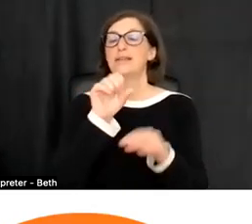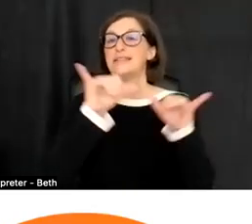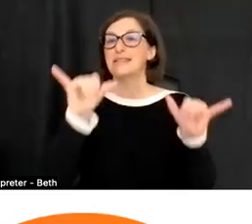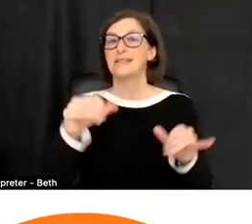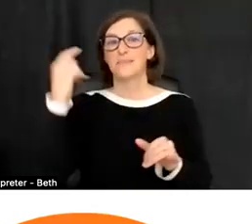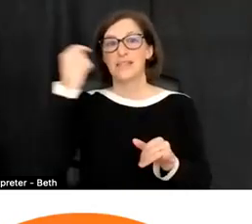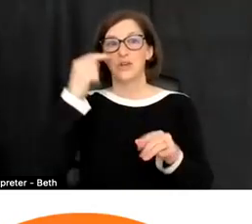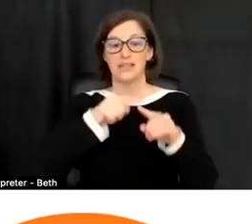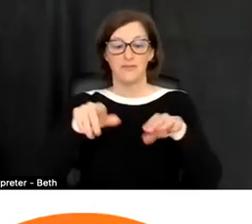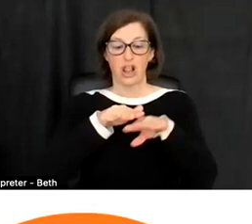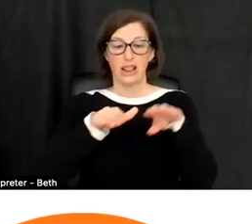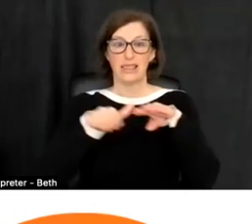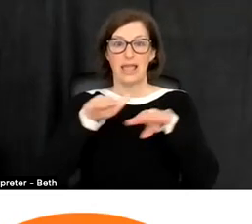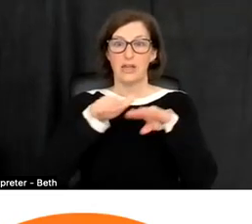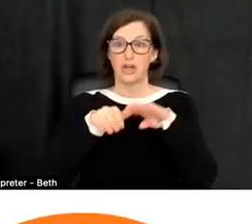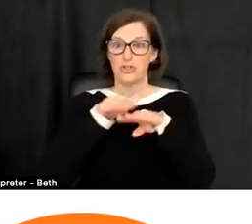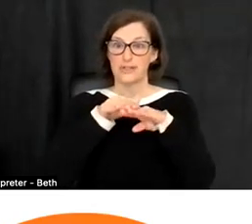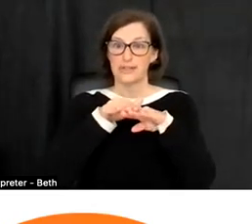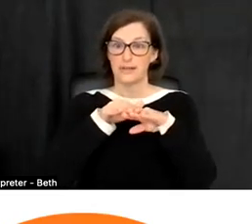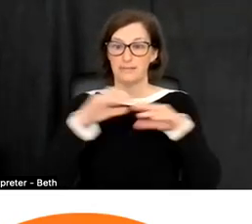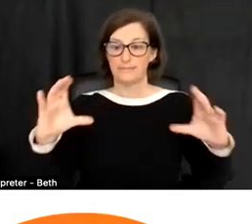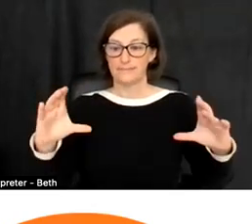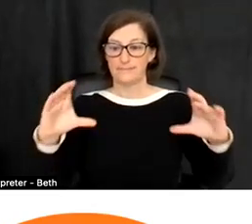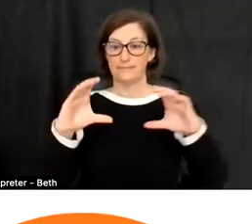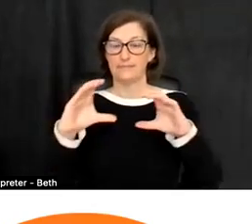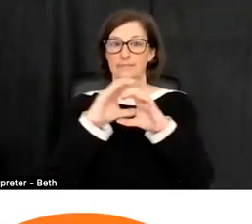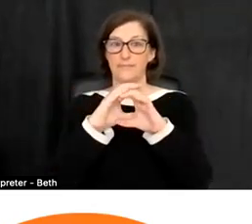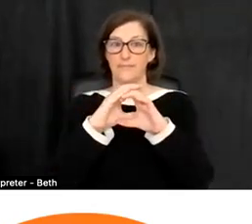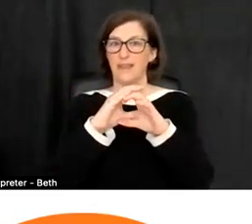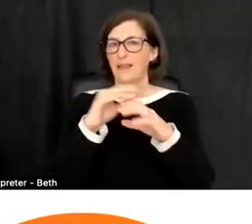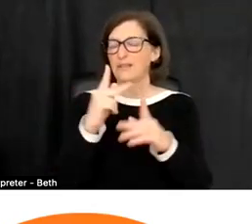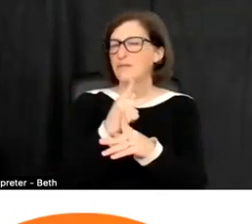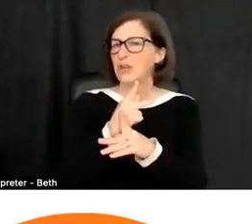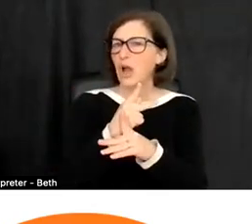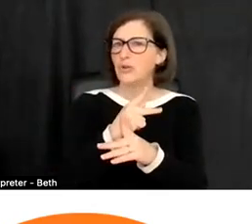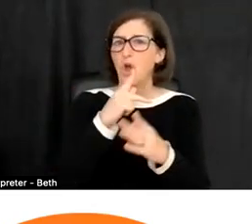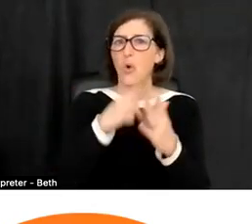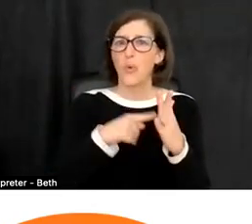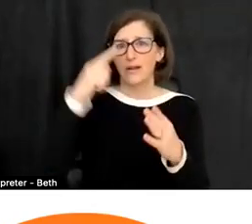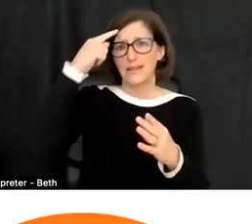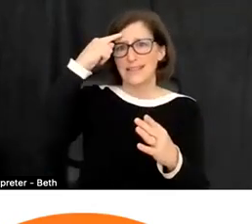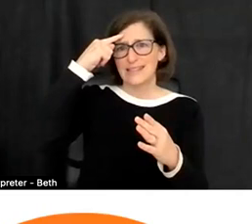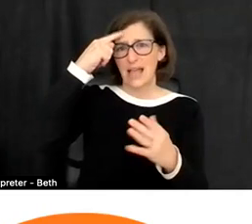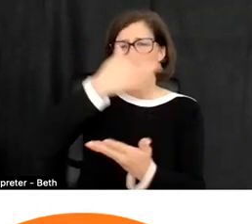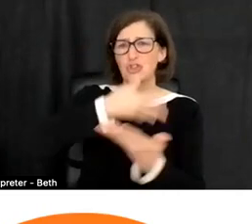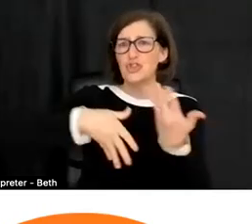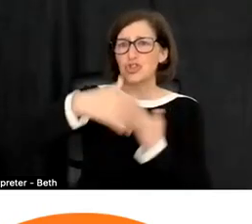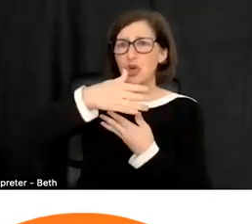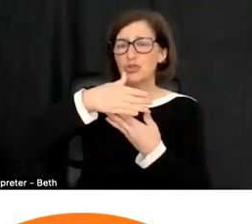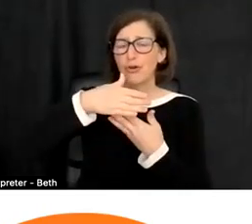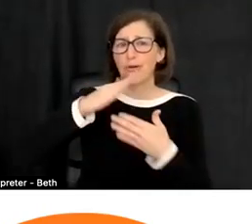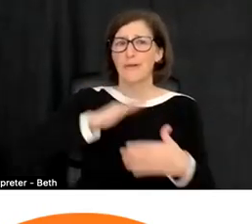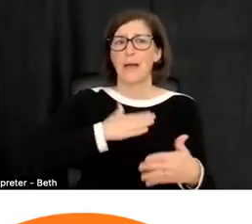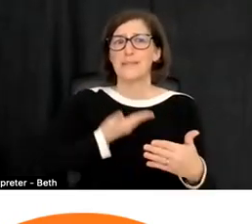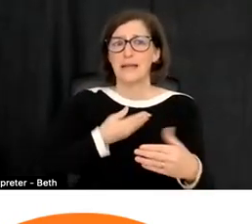the microsystem, the mesosystem, and the exosystem, to find out what are the psychosocial distresses within the adolescent